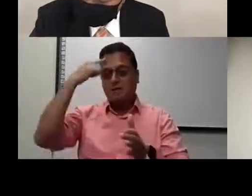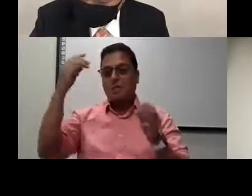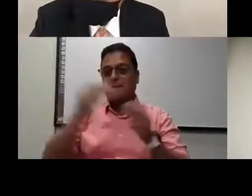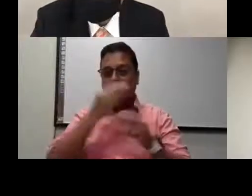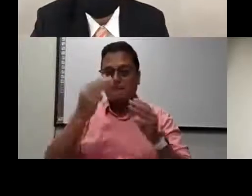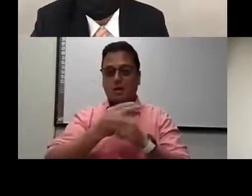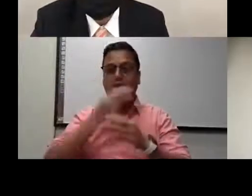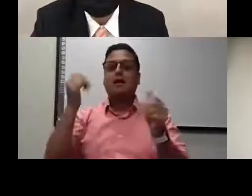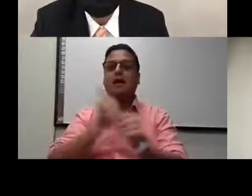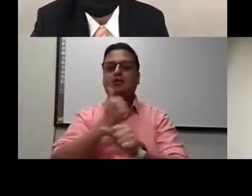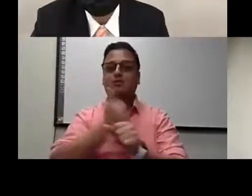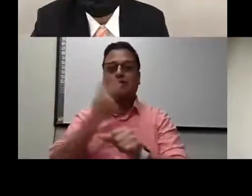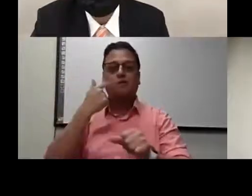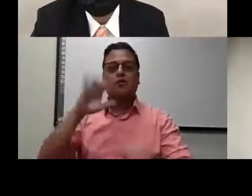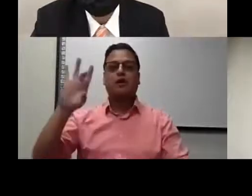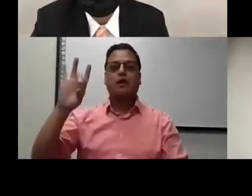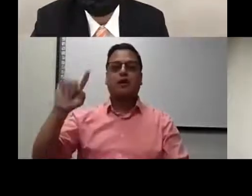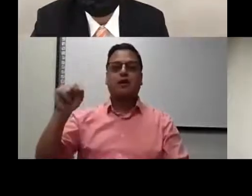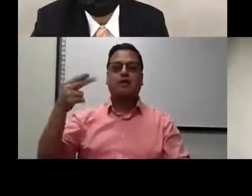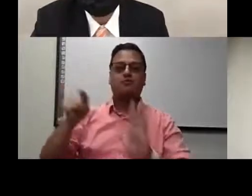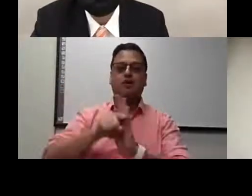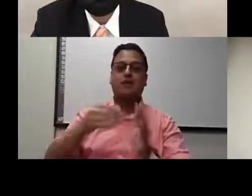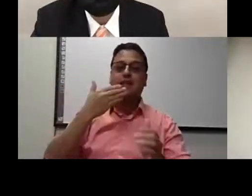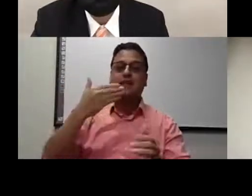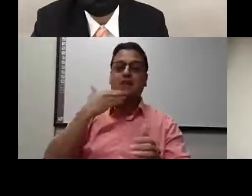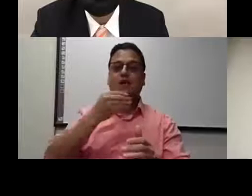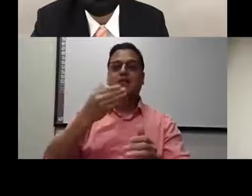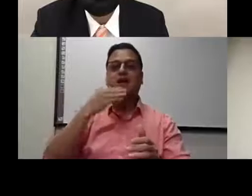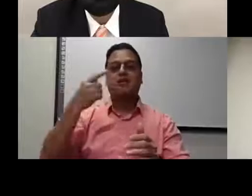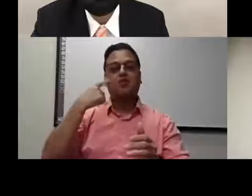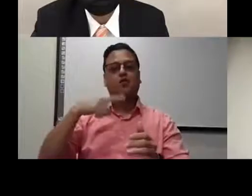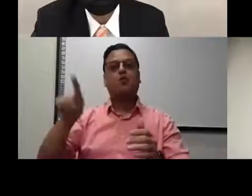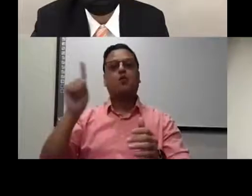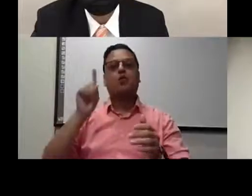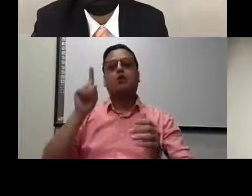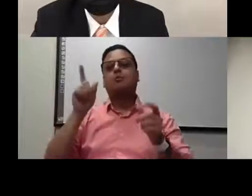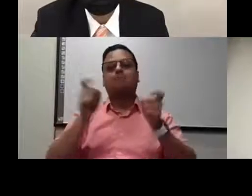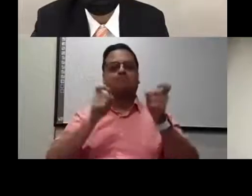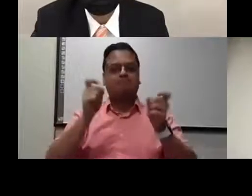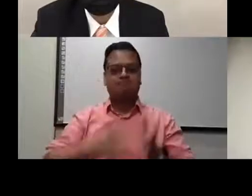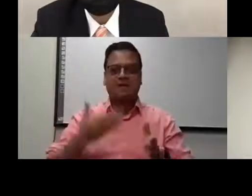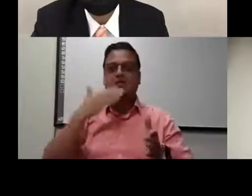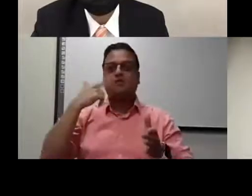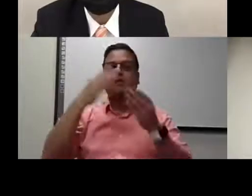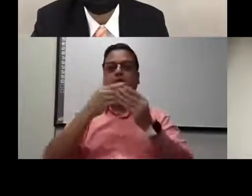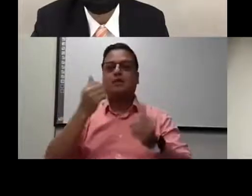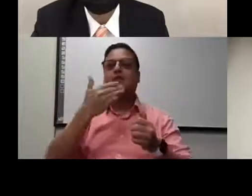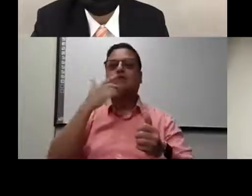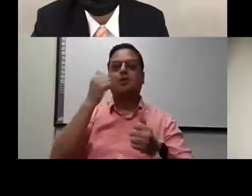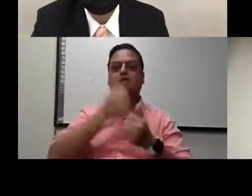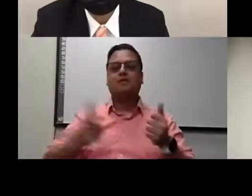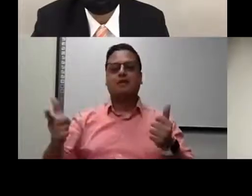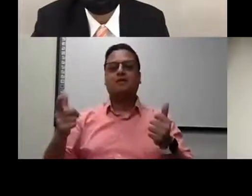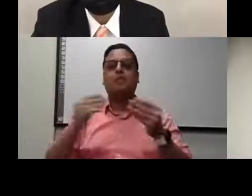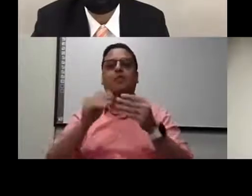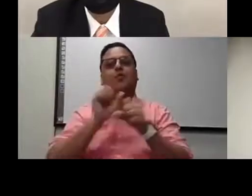algebra in 8th grade. Thank you very much. And thank you also to the administrators. Just like the resolution, thank you for everything. Here's a little more work for you,